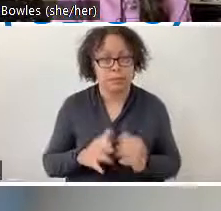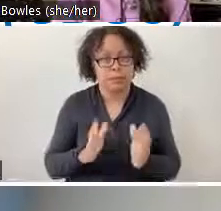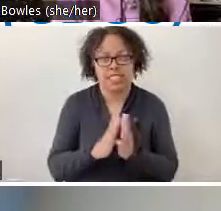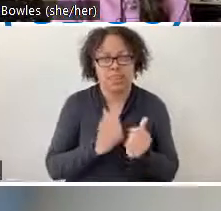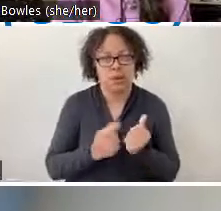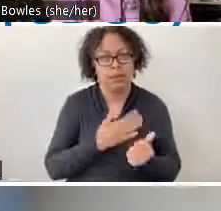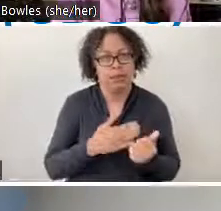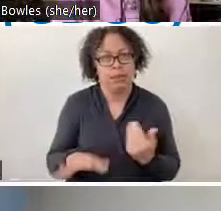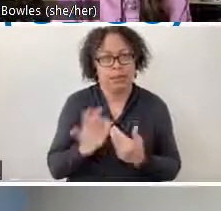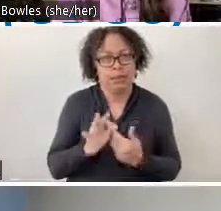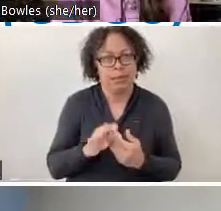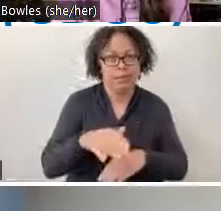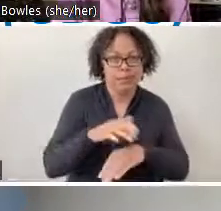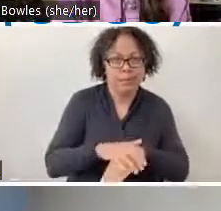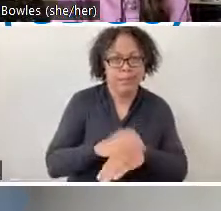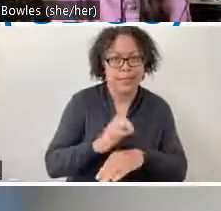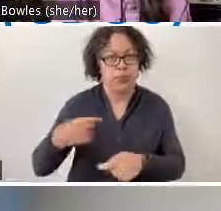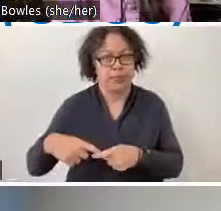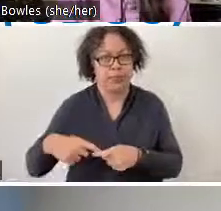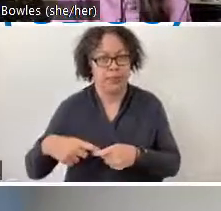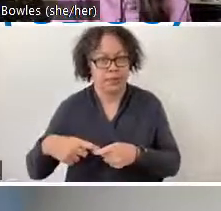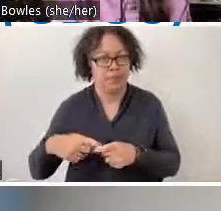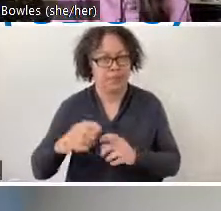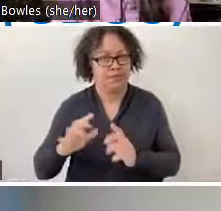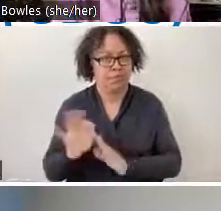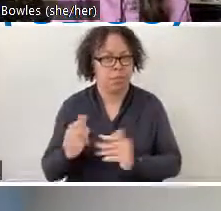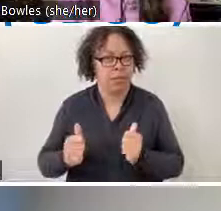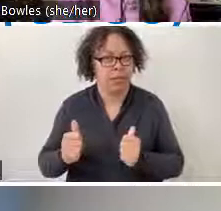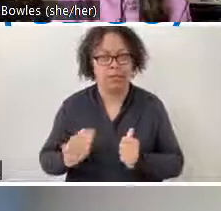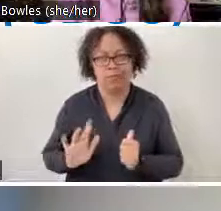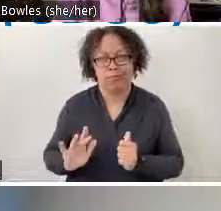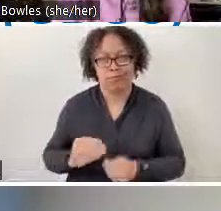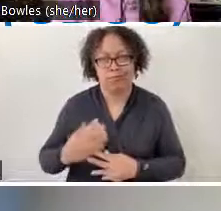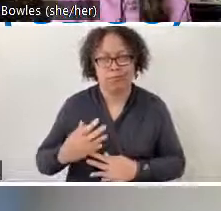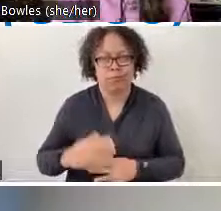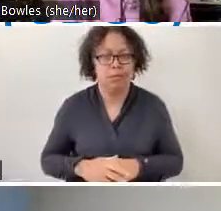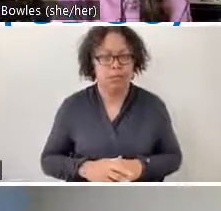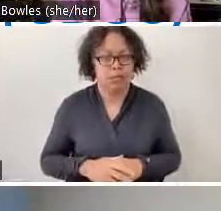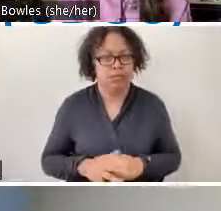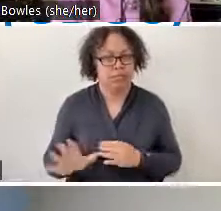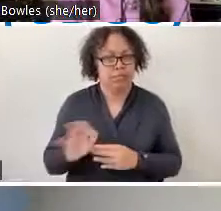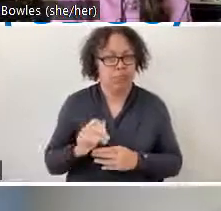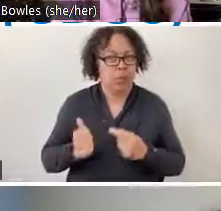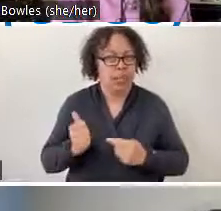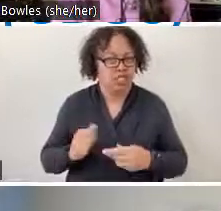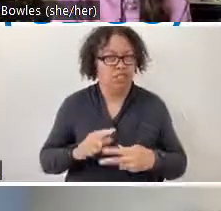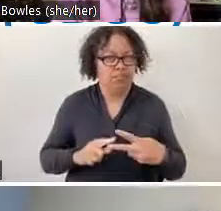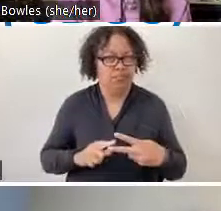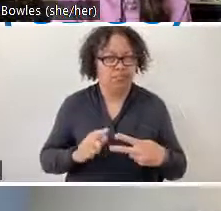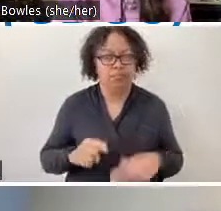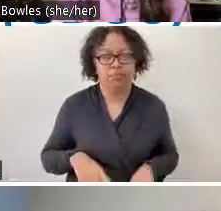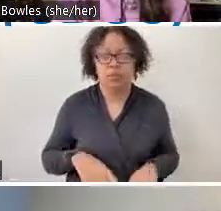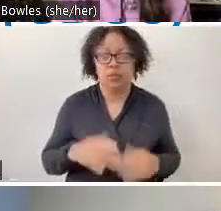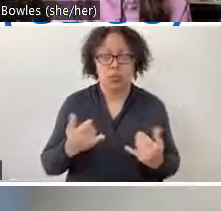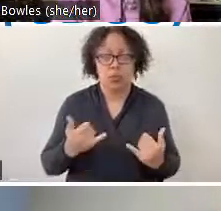select a language. Think of it as there's no default language. So this event